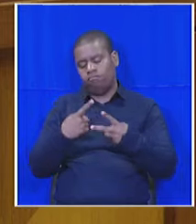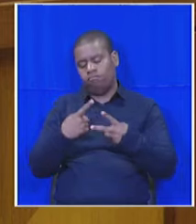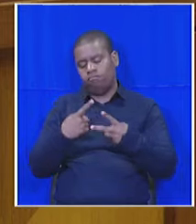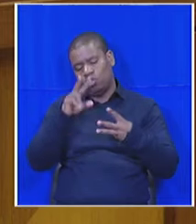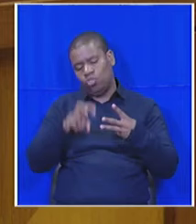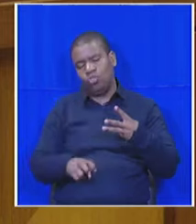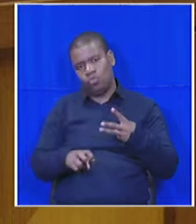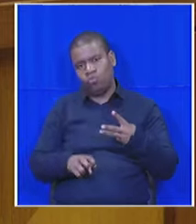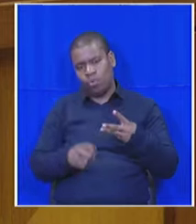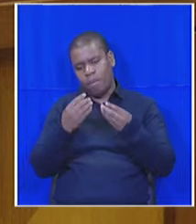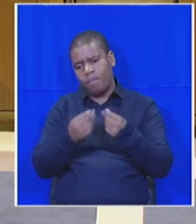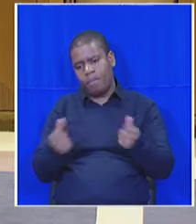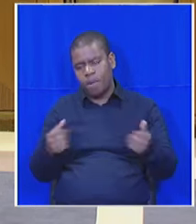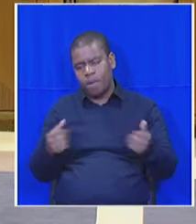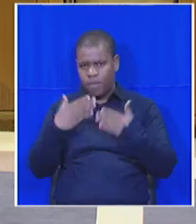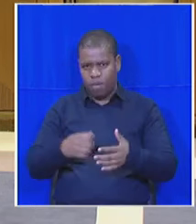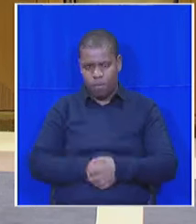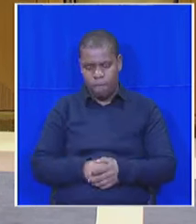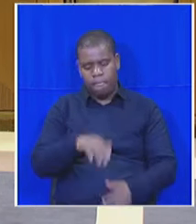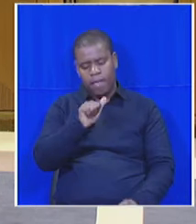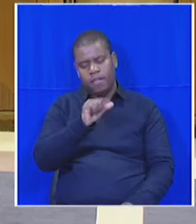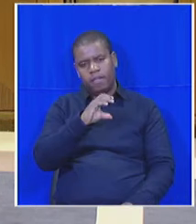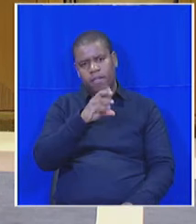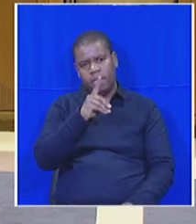issues. I thank you. The ACDP.